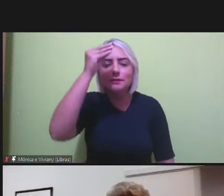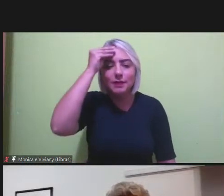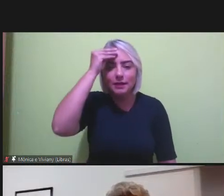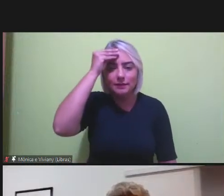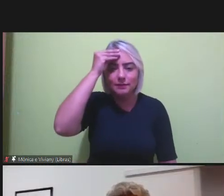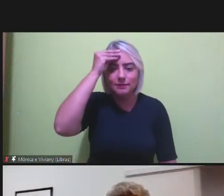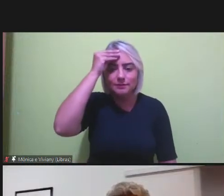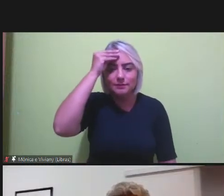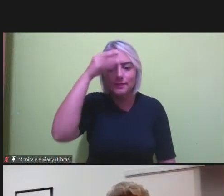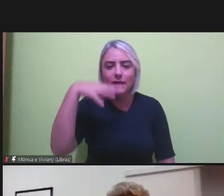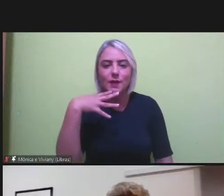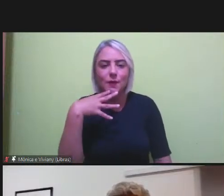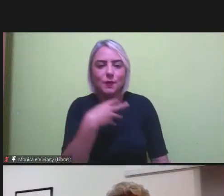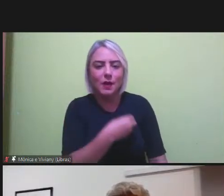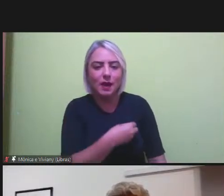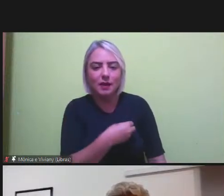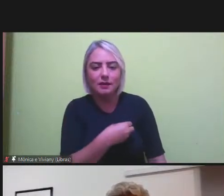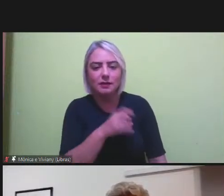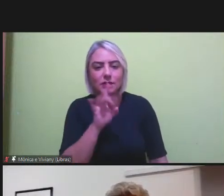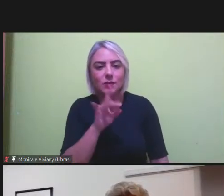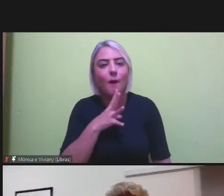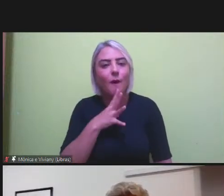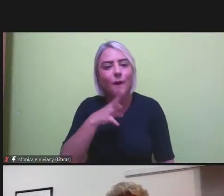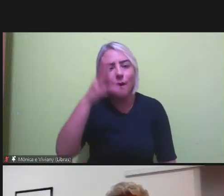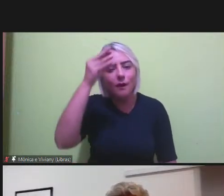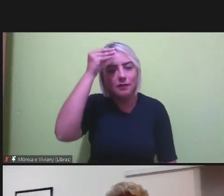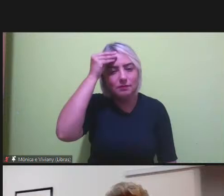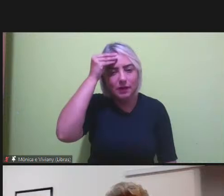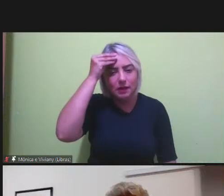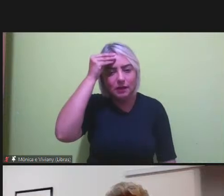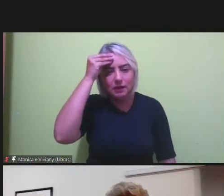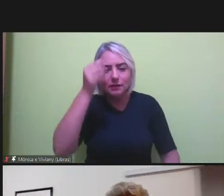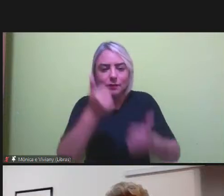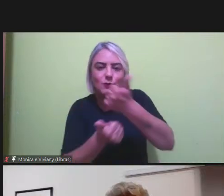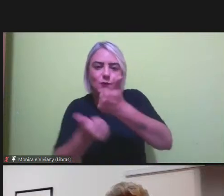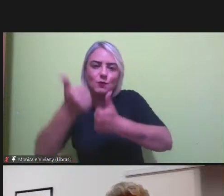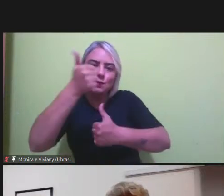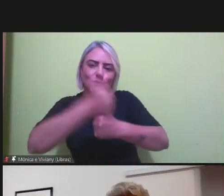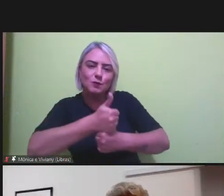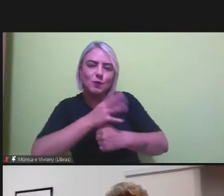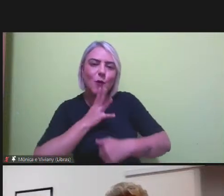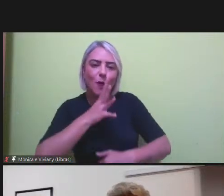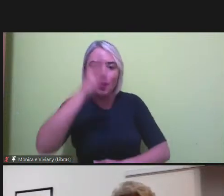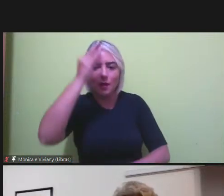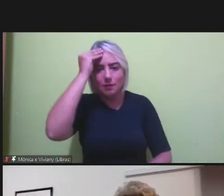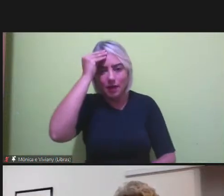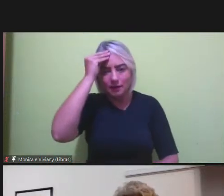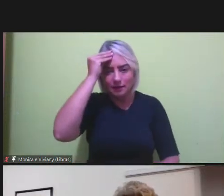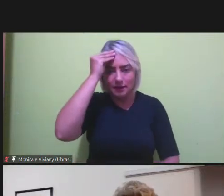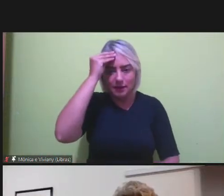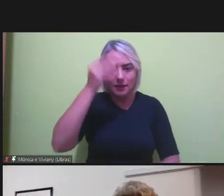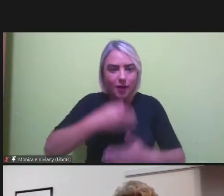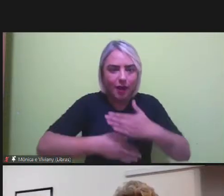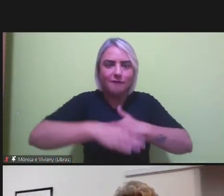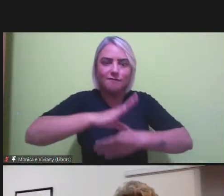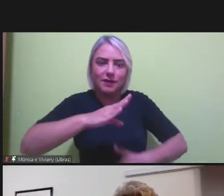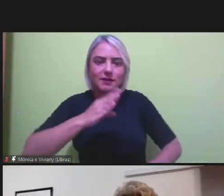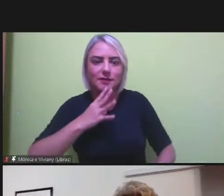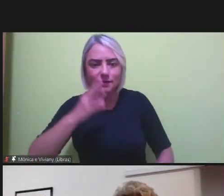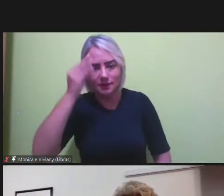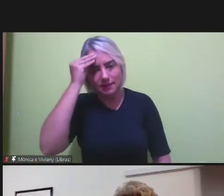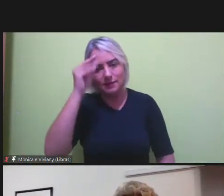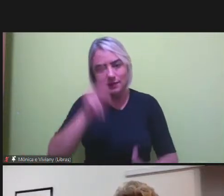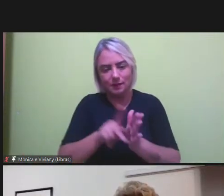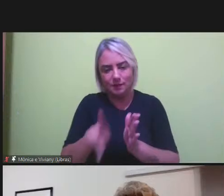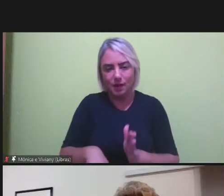Eu acho knowledge, que right? só o conhecimento não Knowledge traz o alone conhecimento. Só o replaces conhecimento avança knowledge. no conhecimento. Only